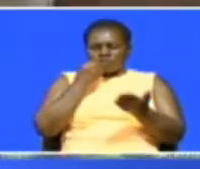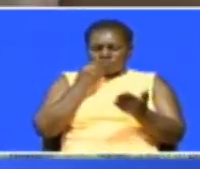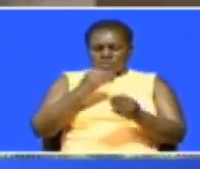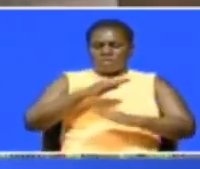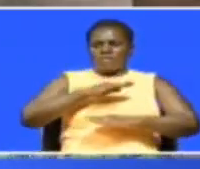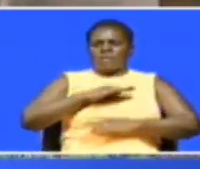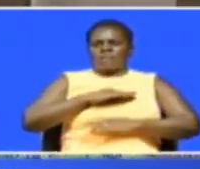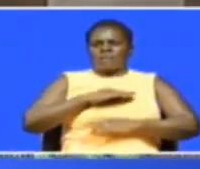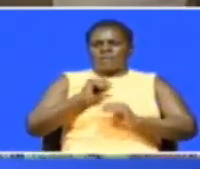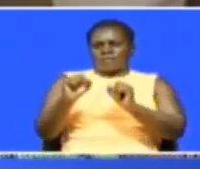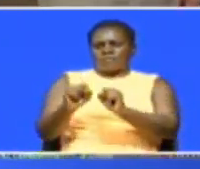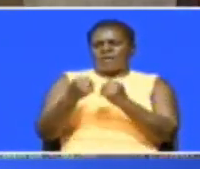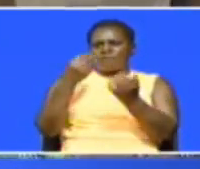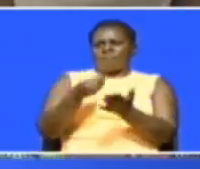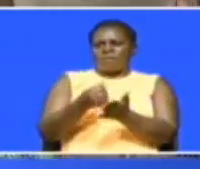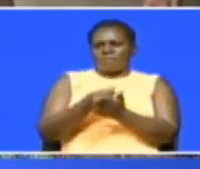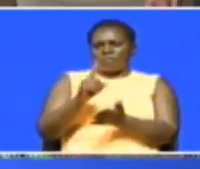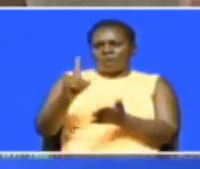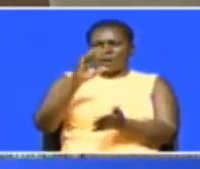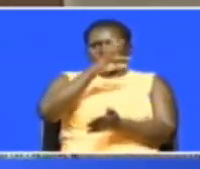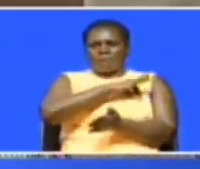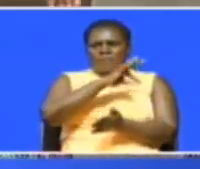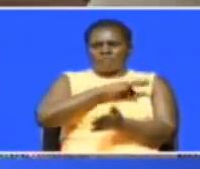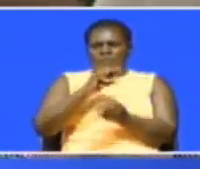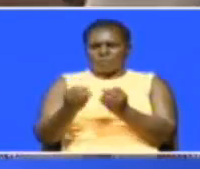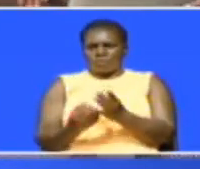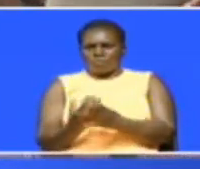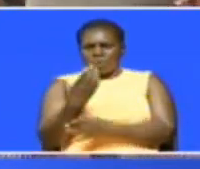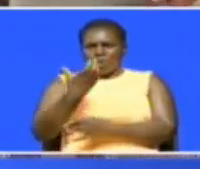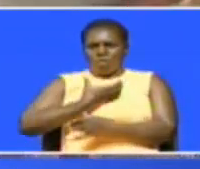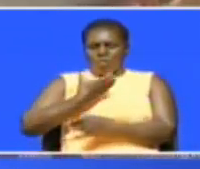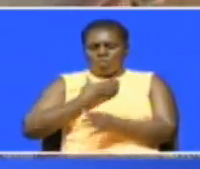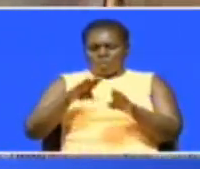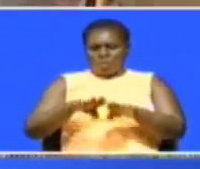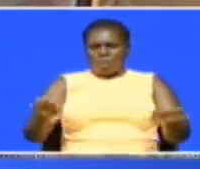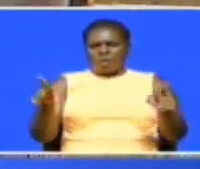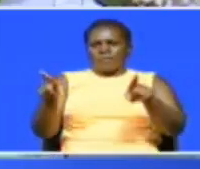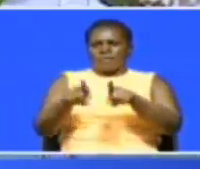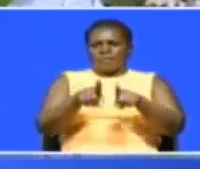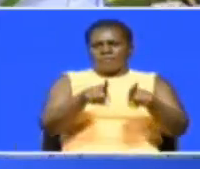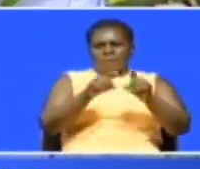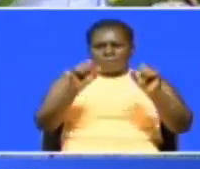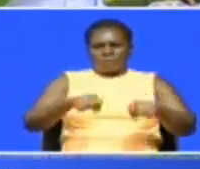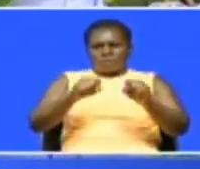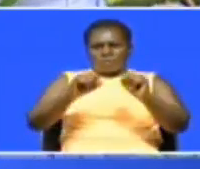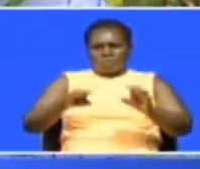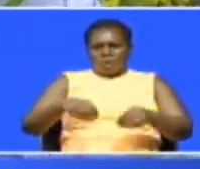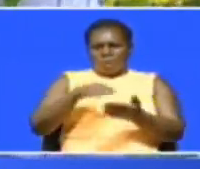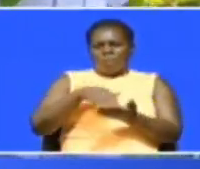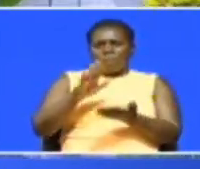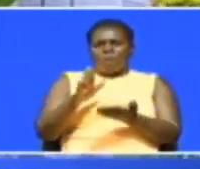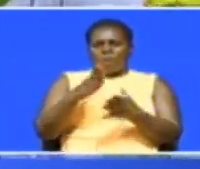security. While saving money may be one of the benefits to growing a vegetable garden, they are also a potential means to increase